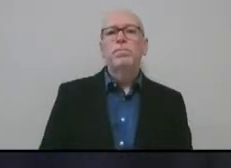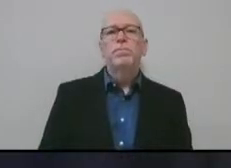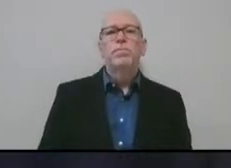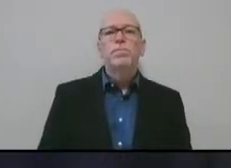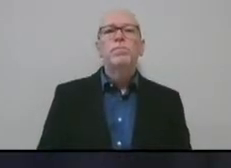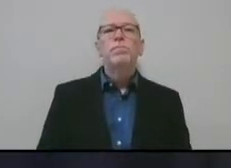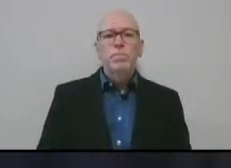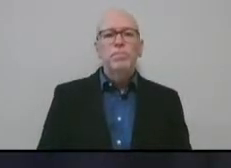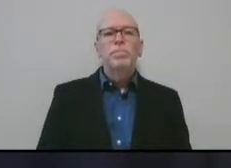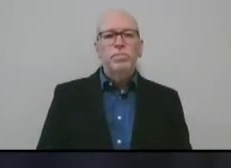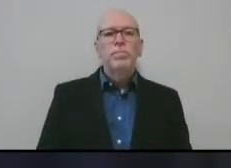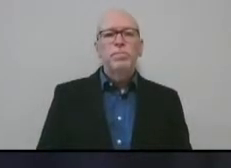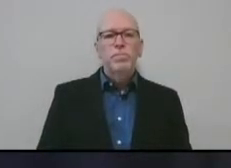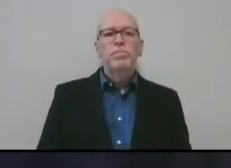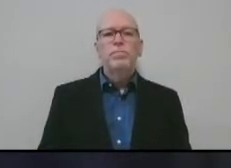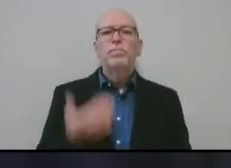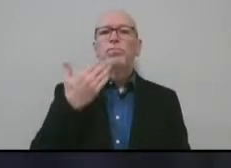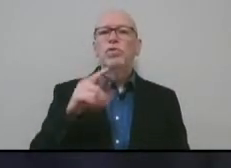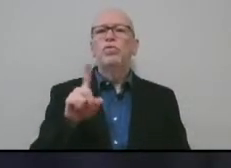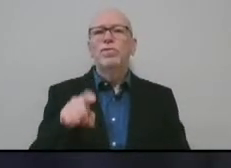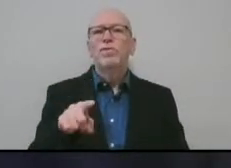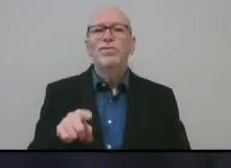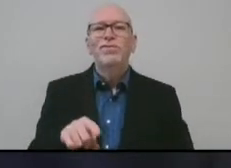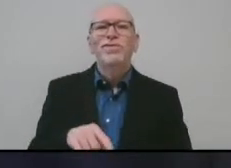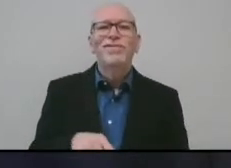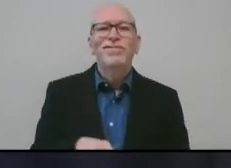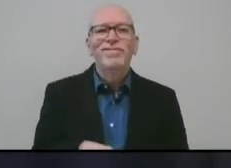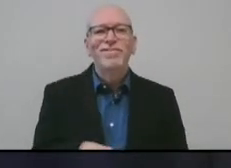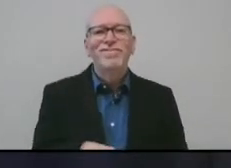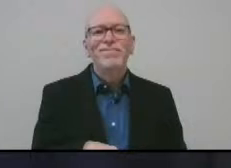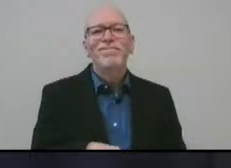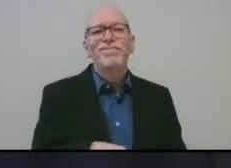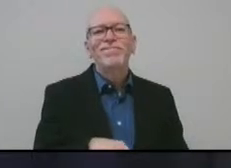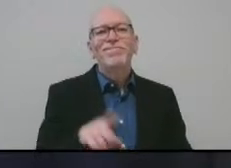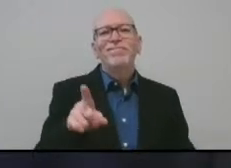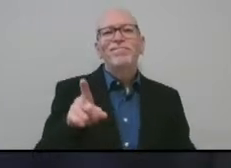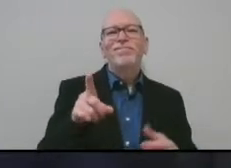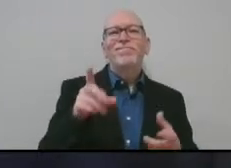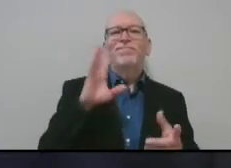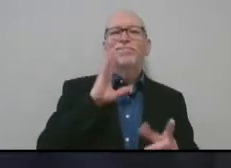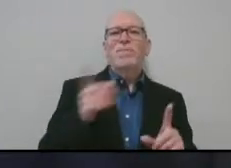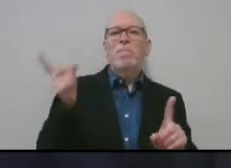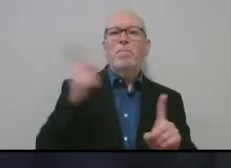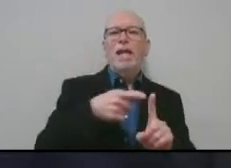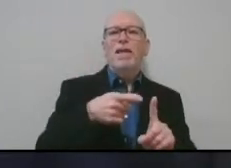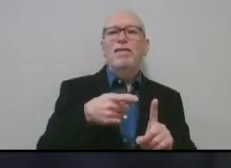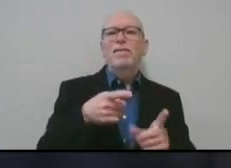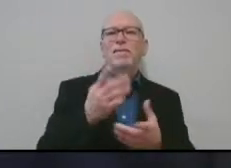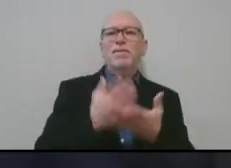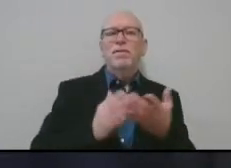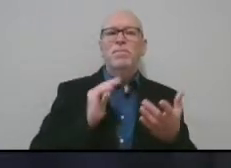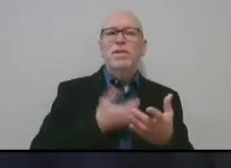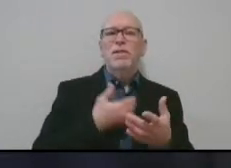Sure, good question. And this kind of goes back to some of our